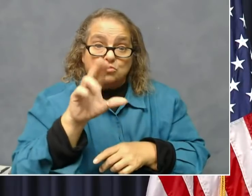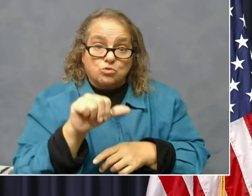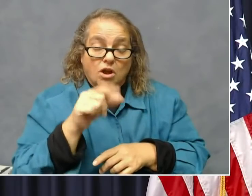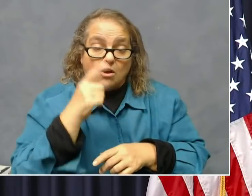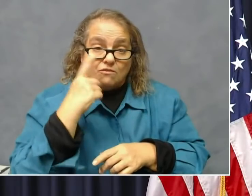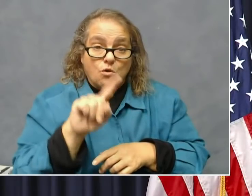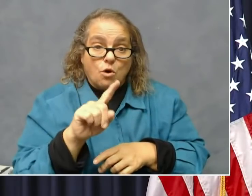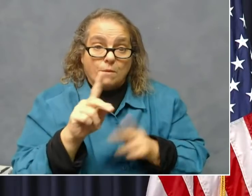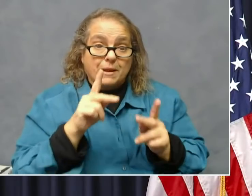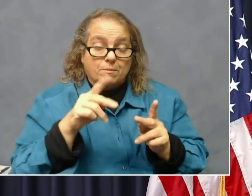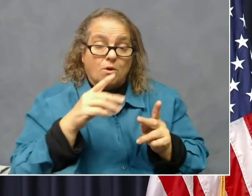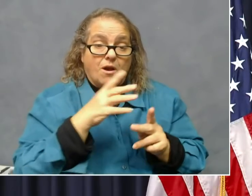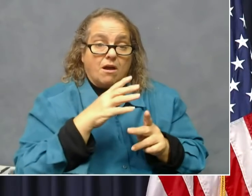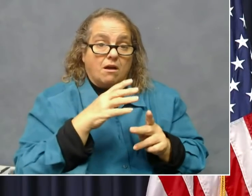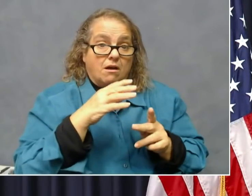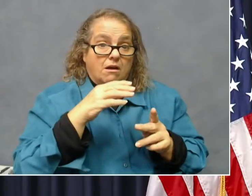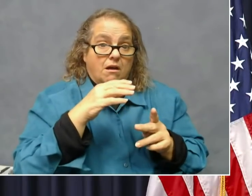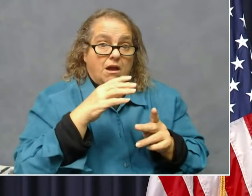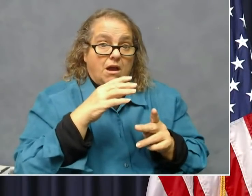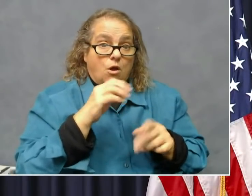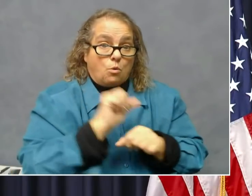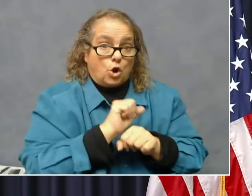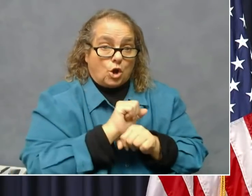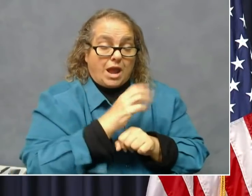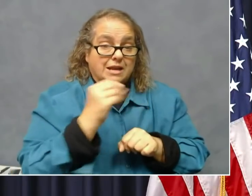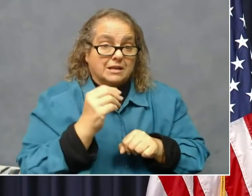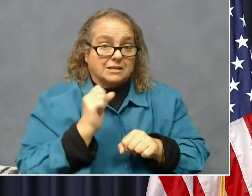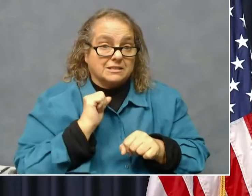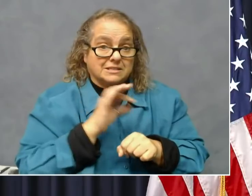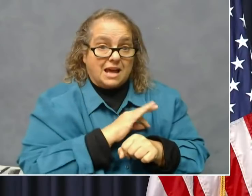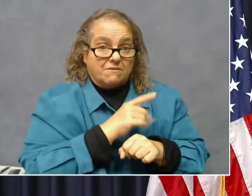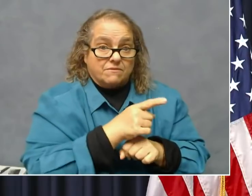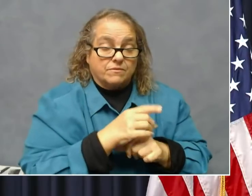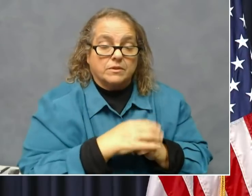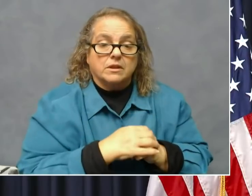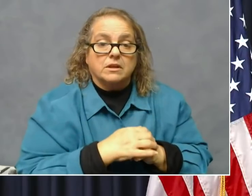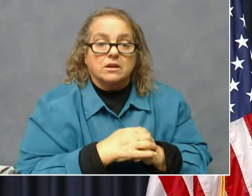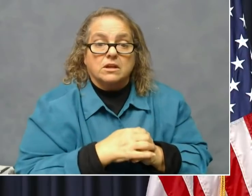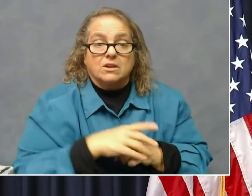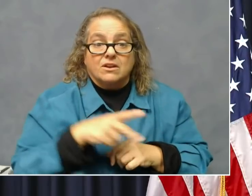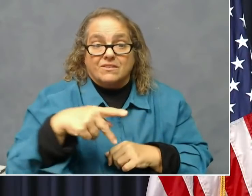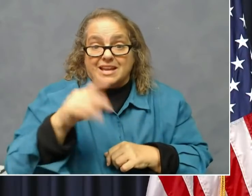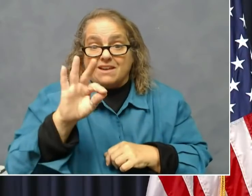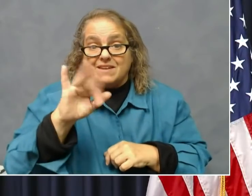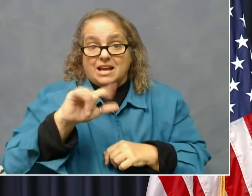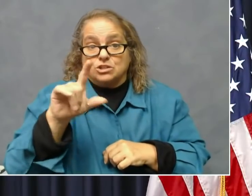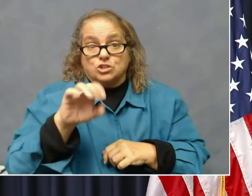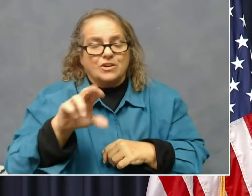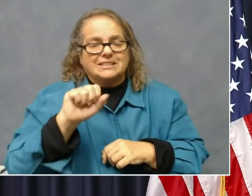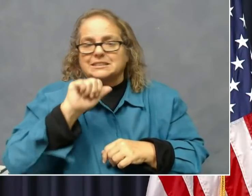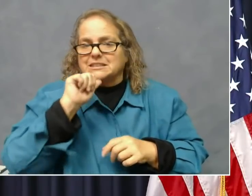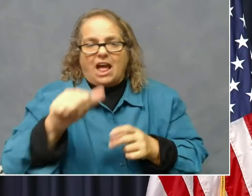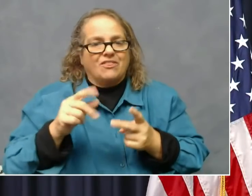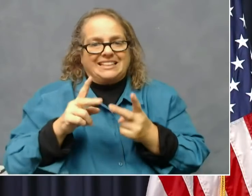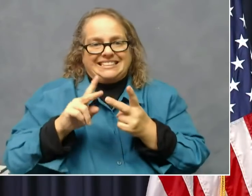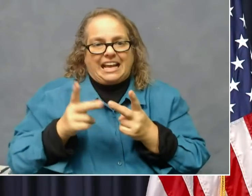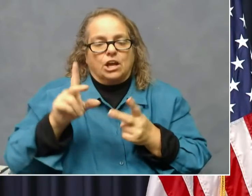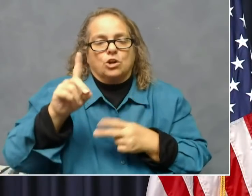So the shipment of the Pfizer is not the second dose. So we know that there are second doses coming